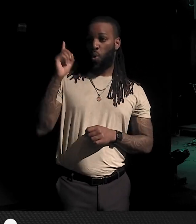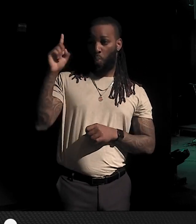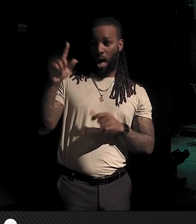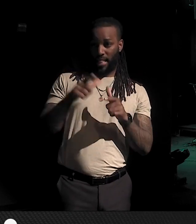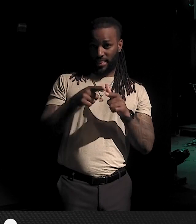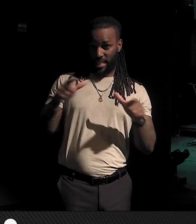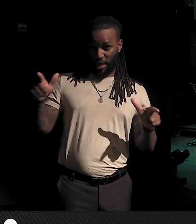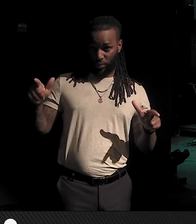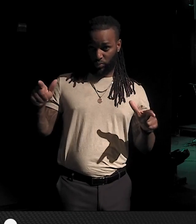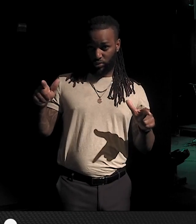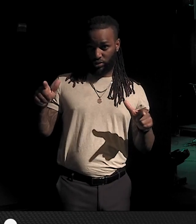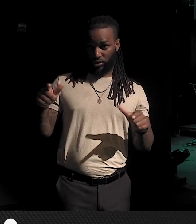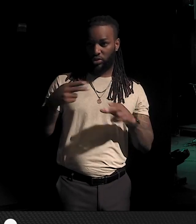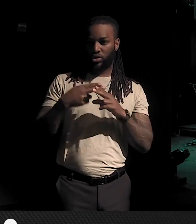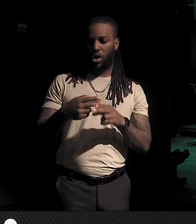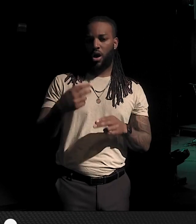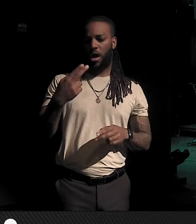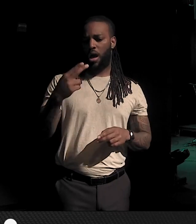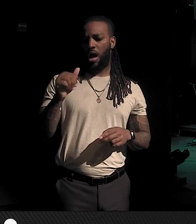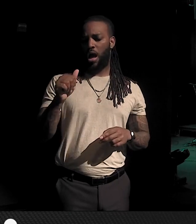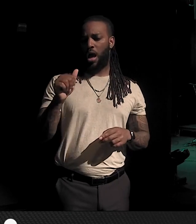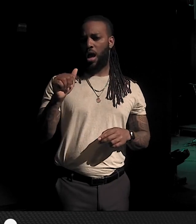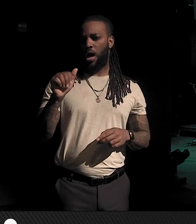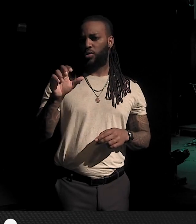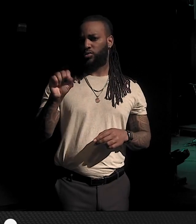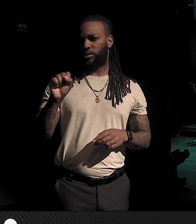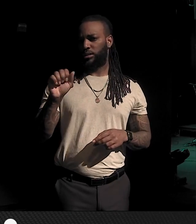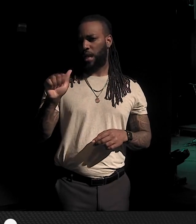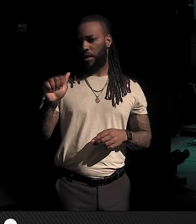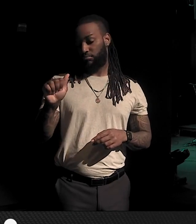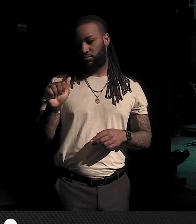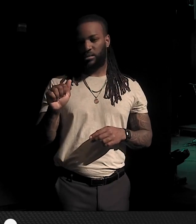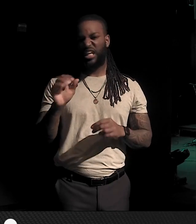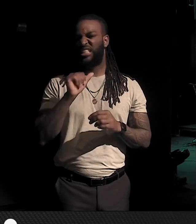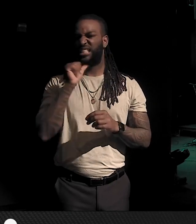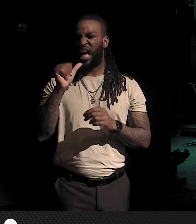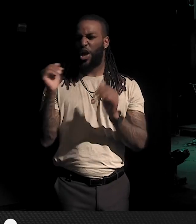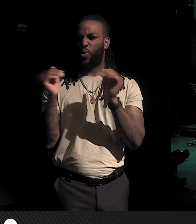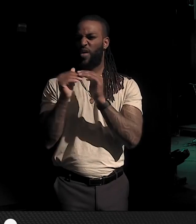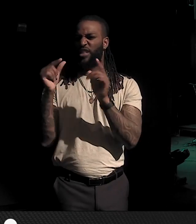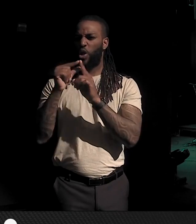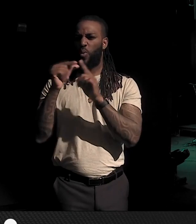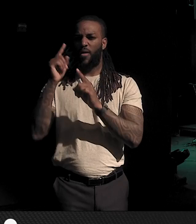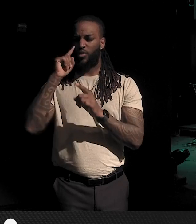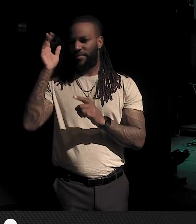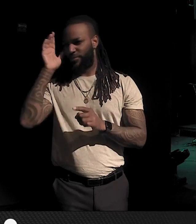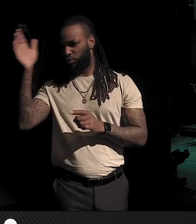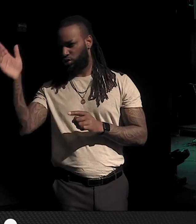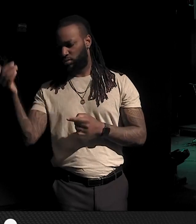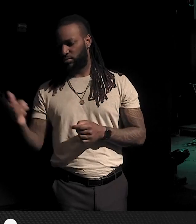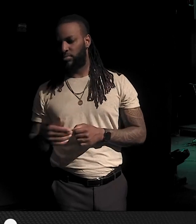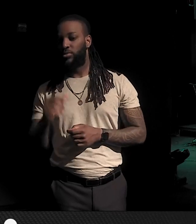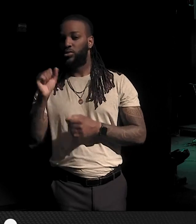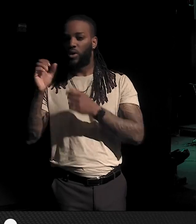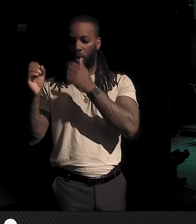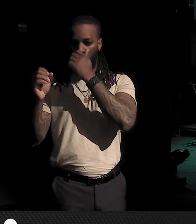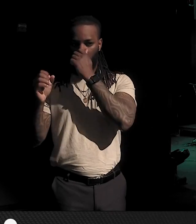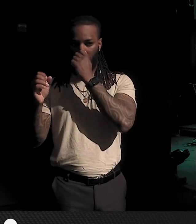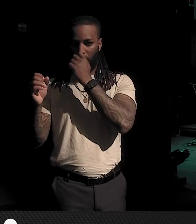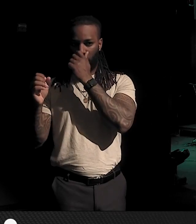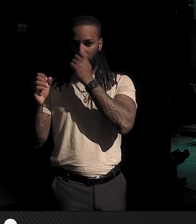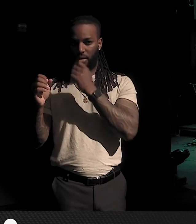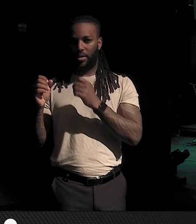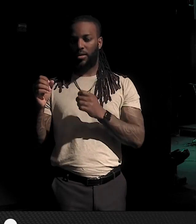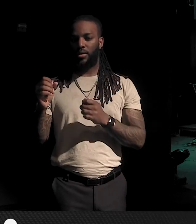are fluent in is a language called Hausa. And in Hausa, there's not an equivalent word for the word future. And so